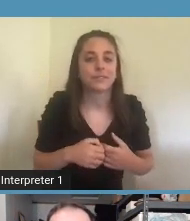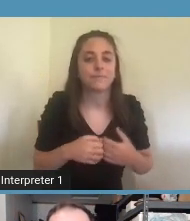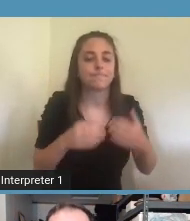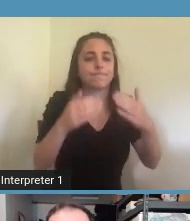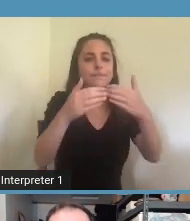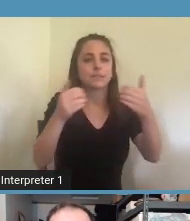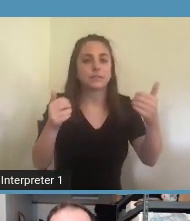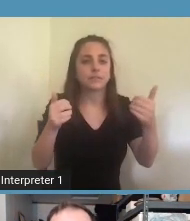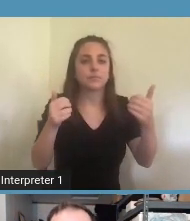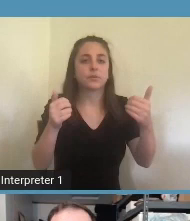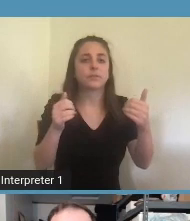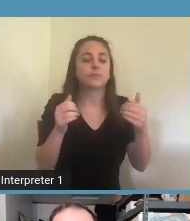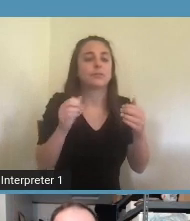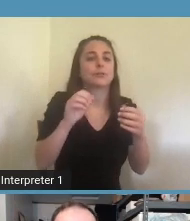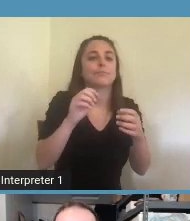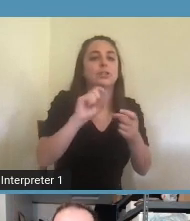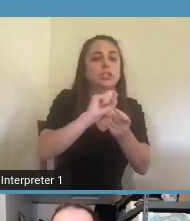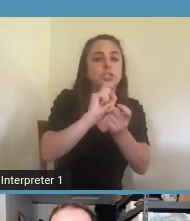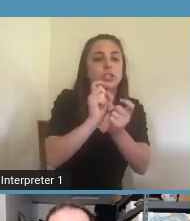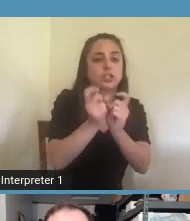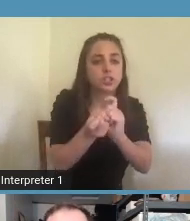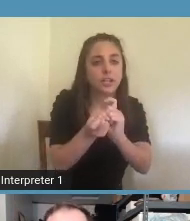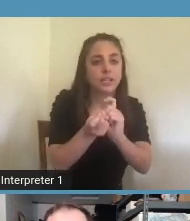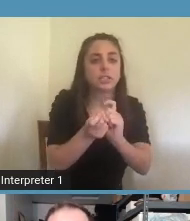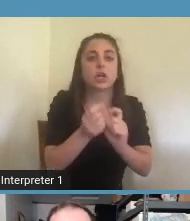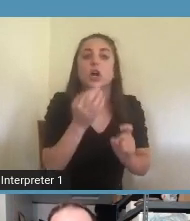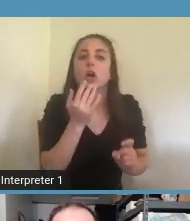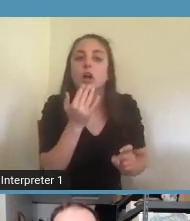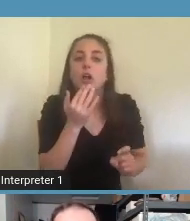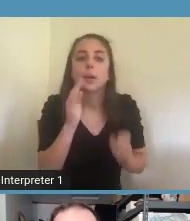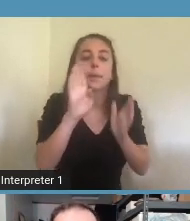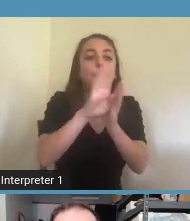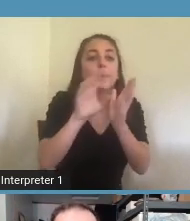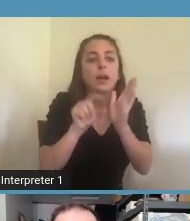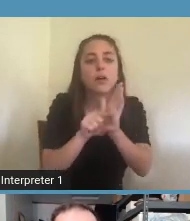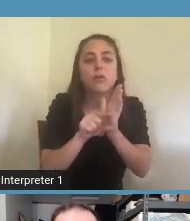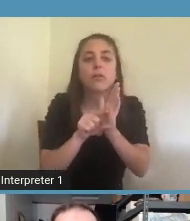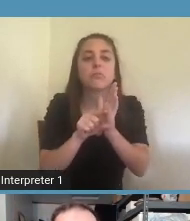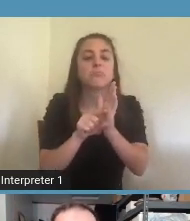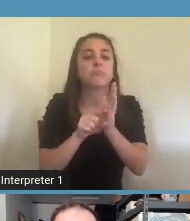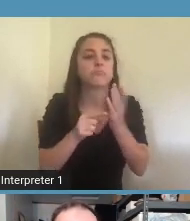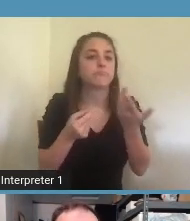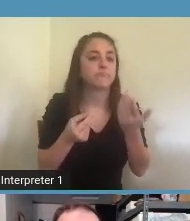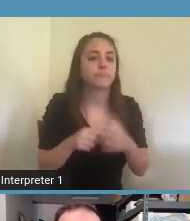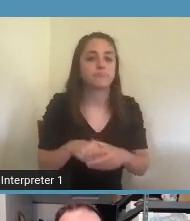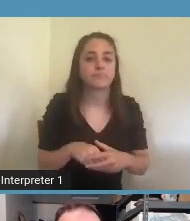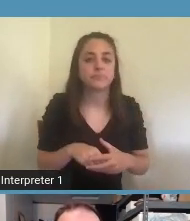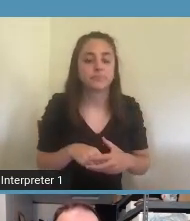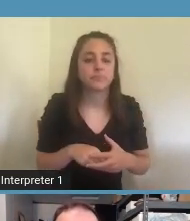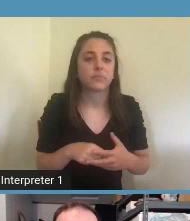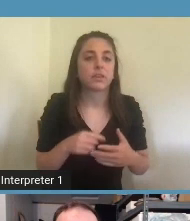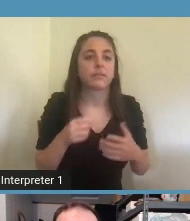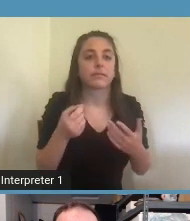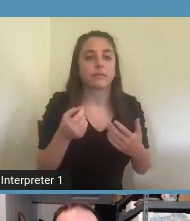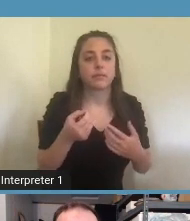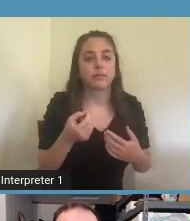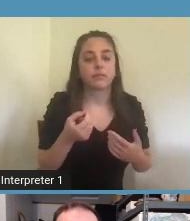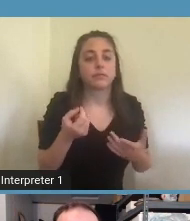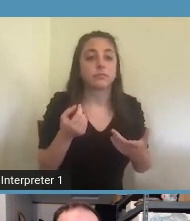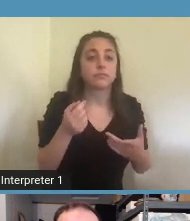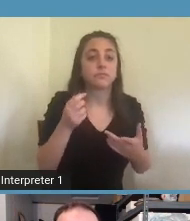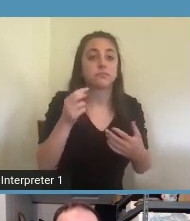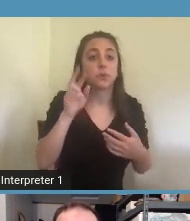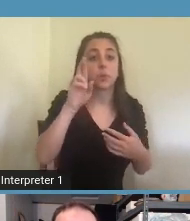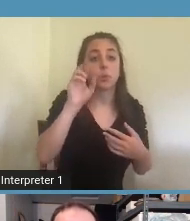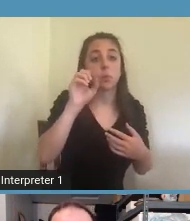lets you change the color or change the background of whatever is green. For rolling sculpture, we shot